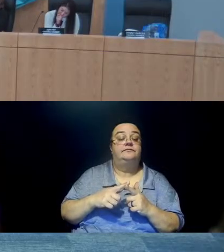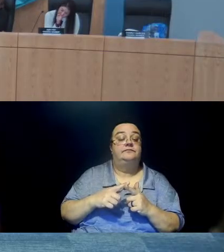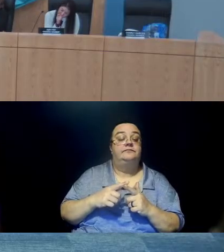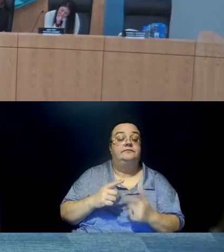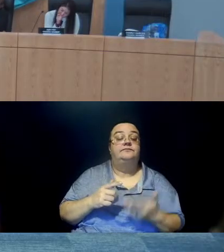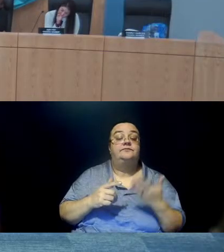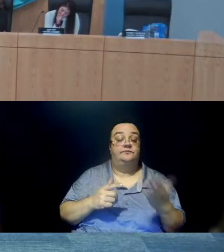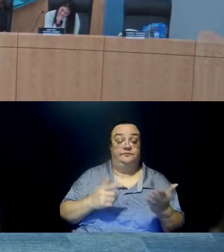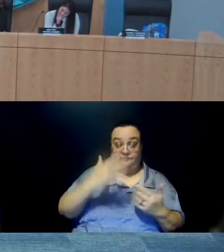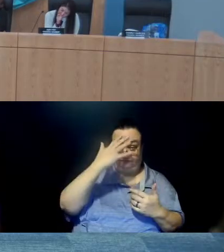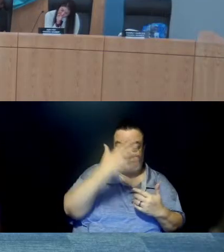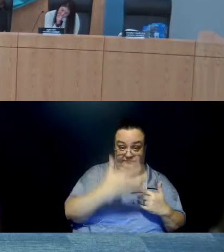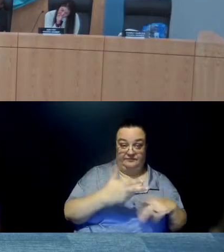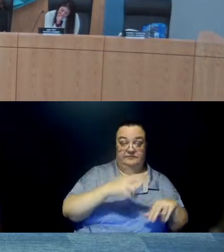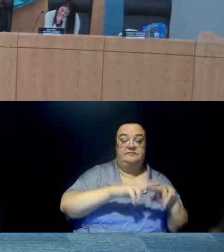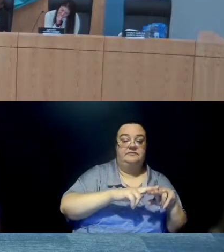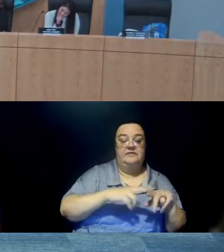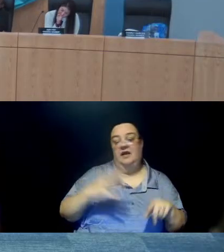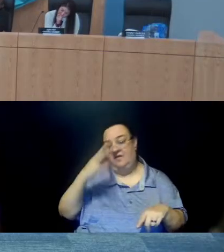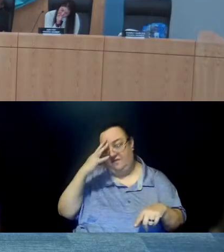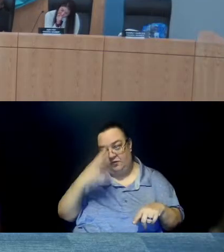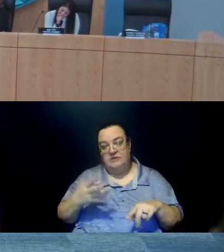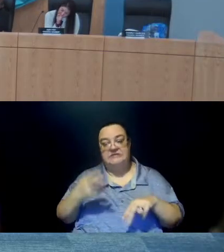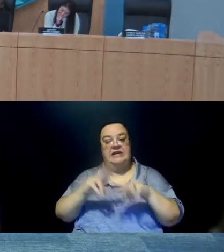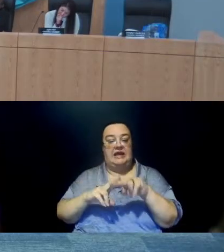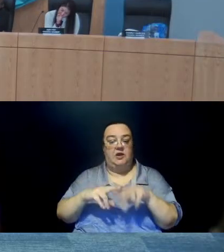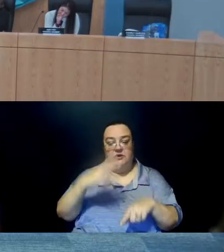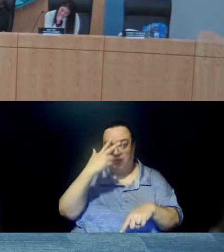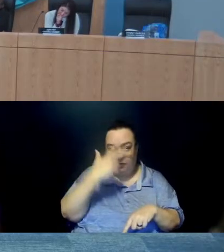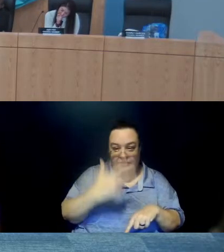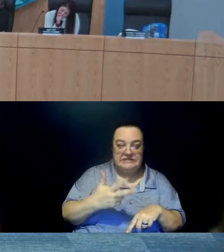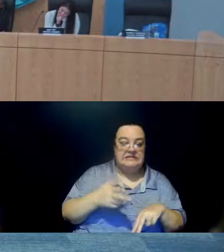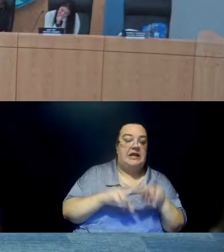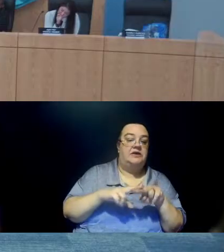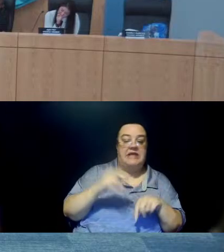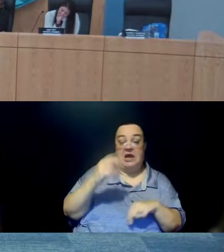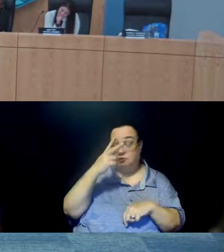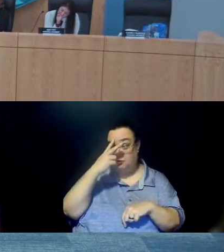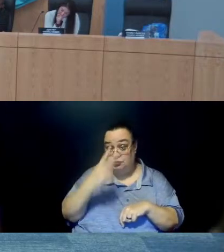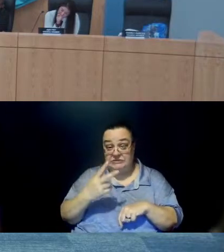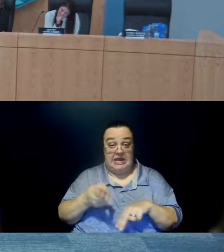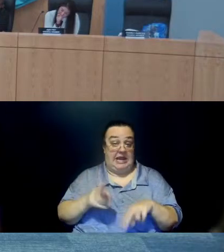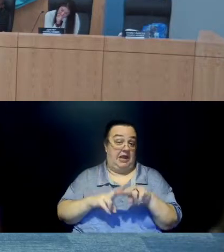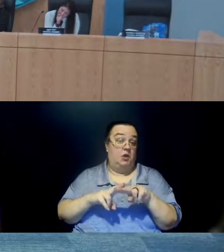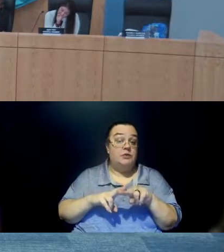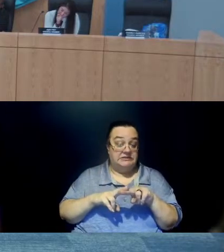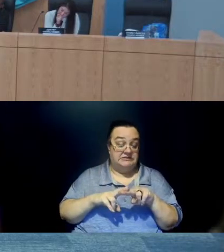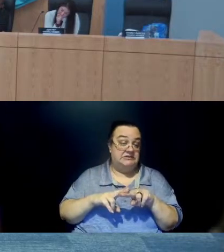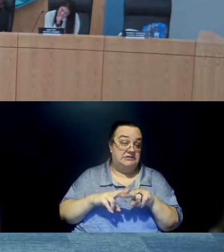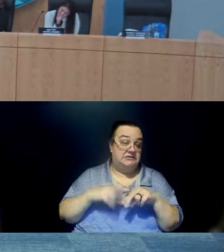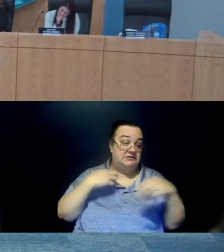5-cent increase, a 4-cent increase, a 3-cent increase, a 2-cent increase.